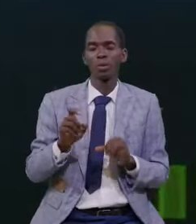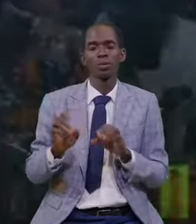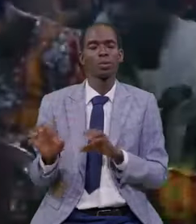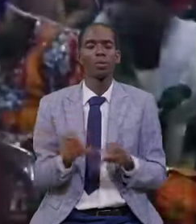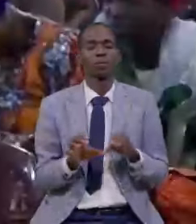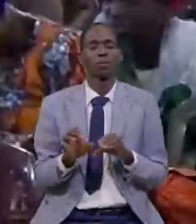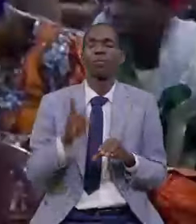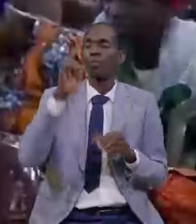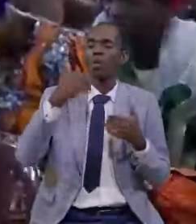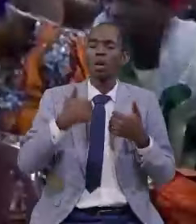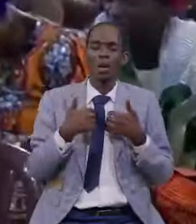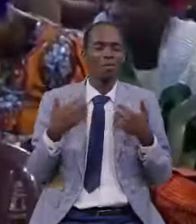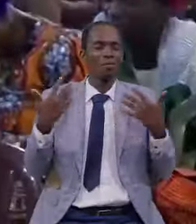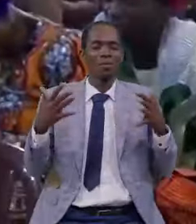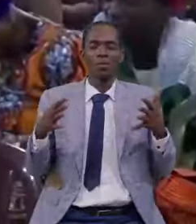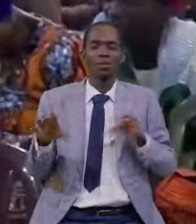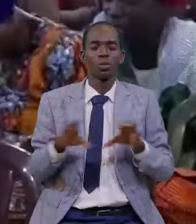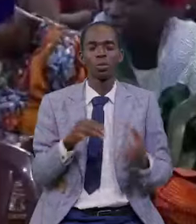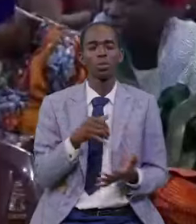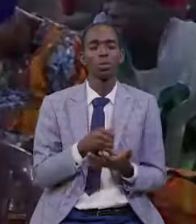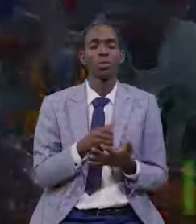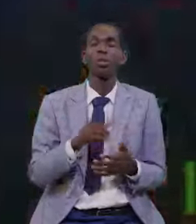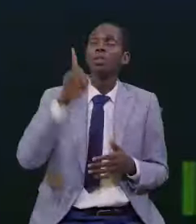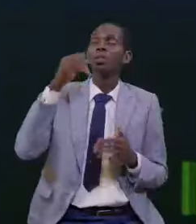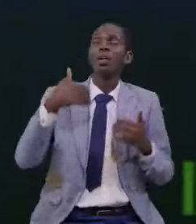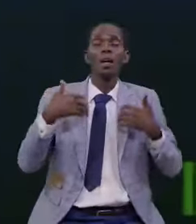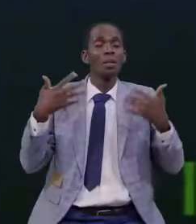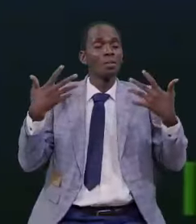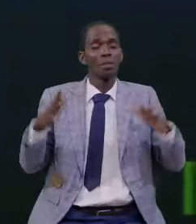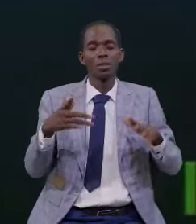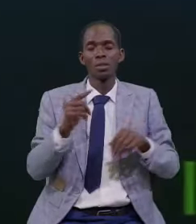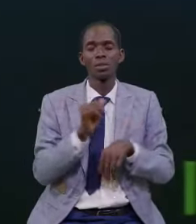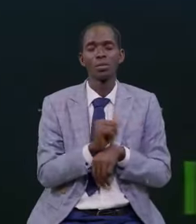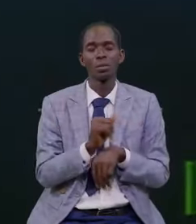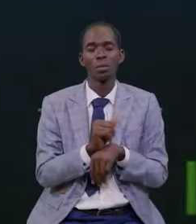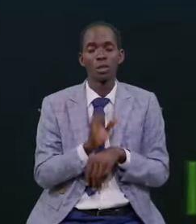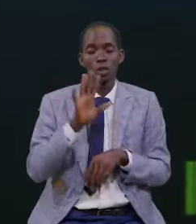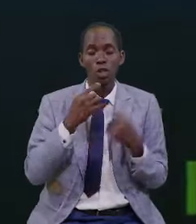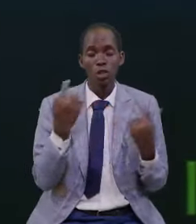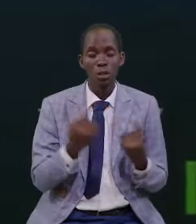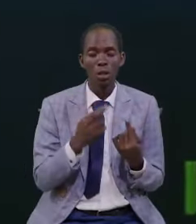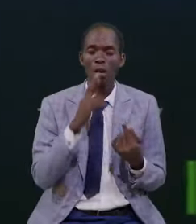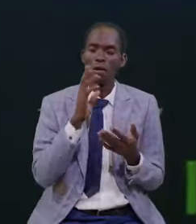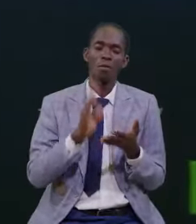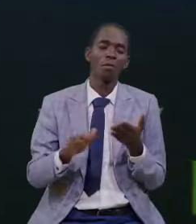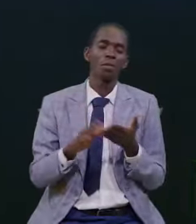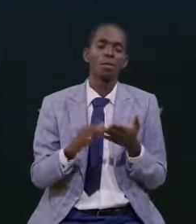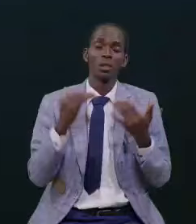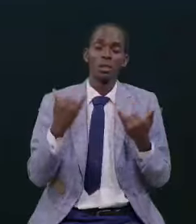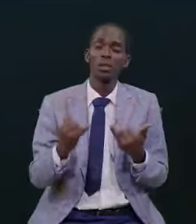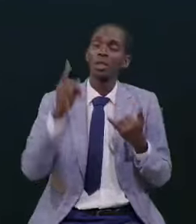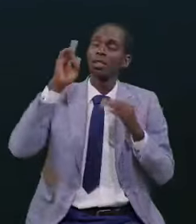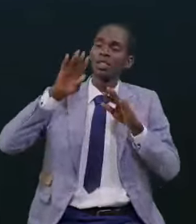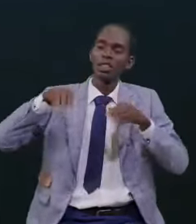done it. He has done it. Your sins are forgiven. And now he gives you the grace